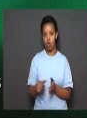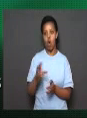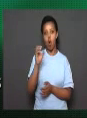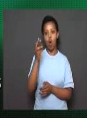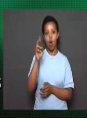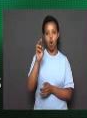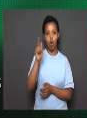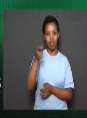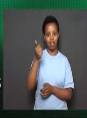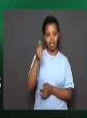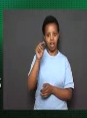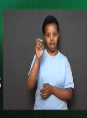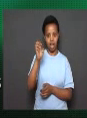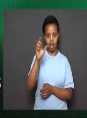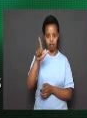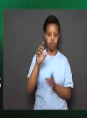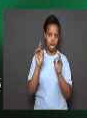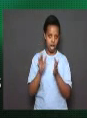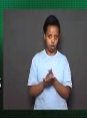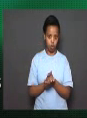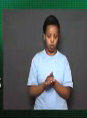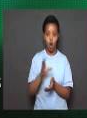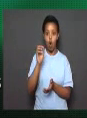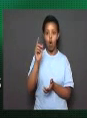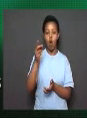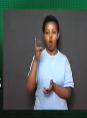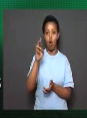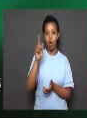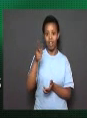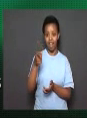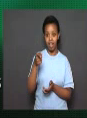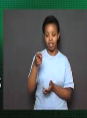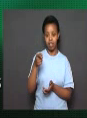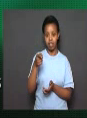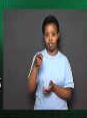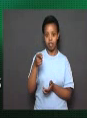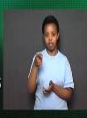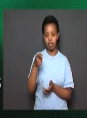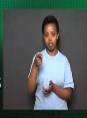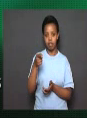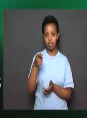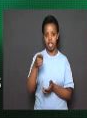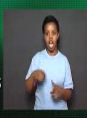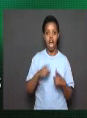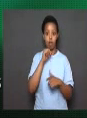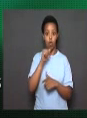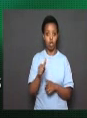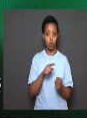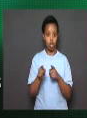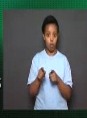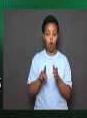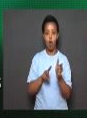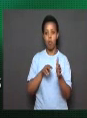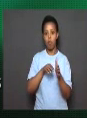organelles. Since organelles are not preset, viruses cannot